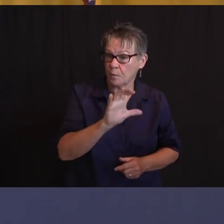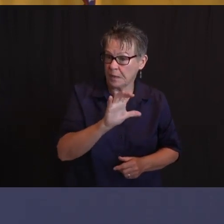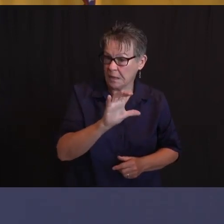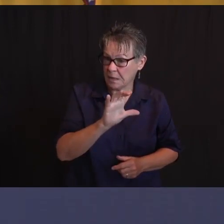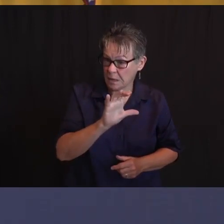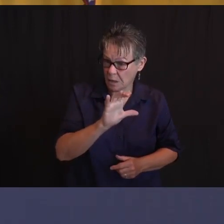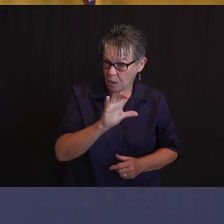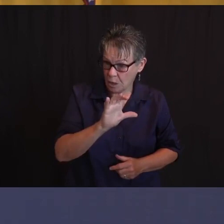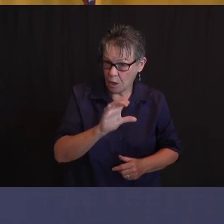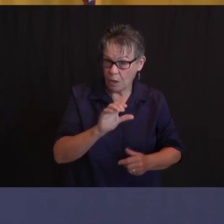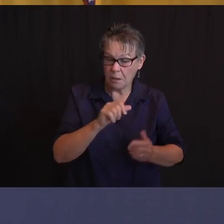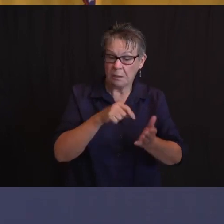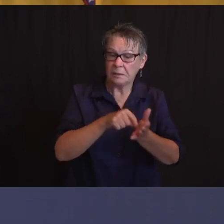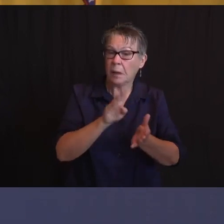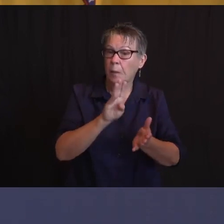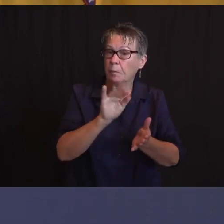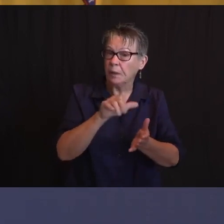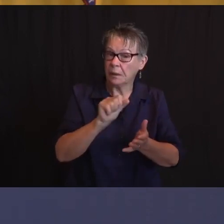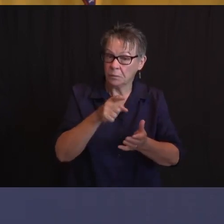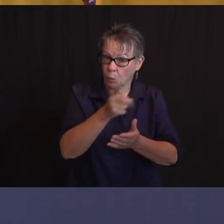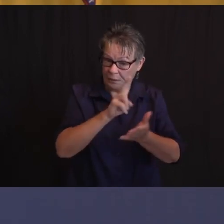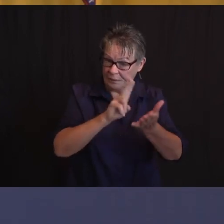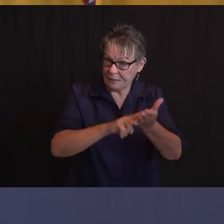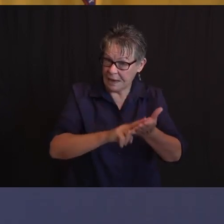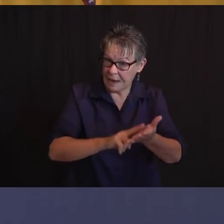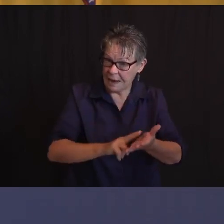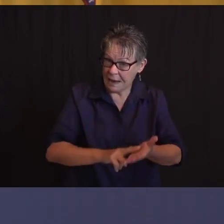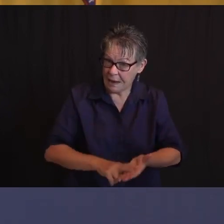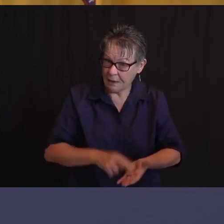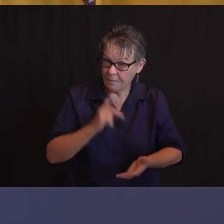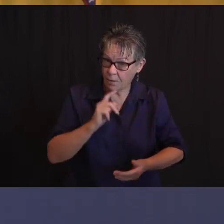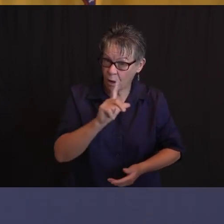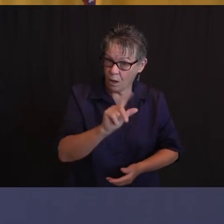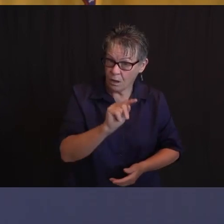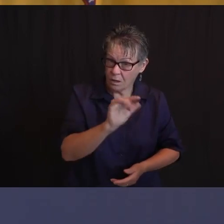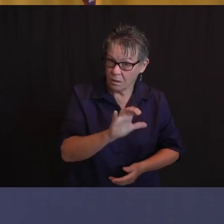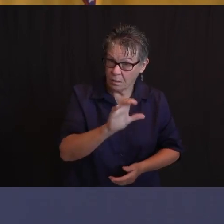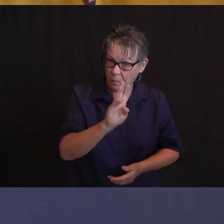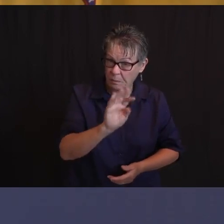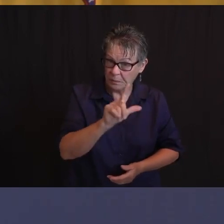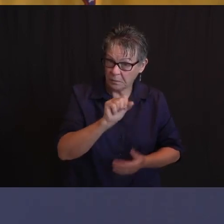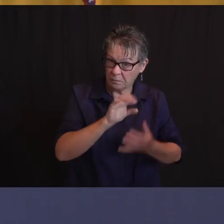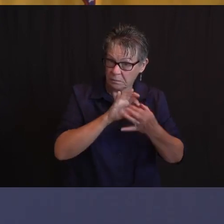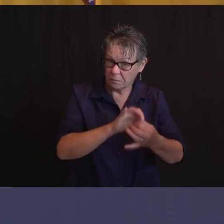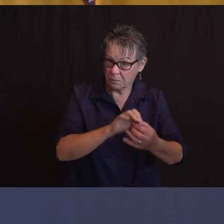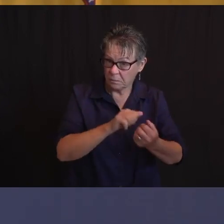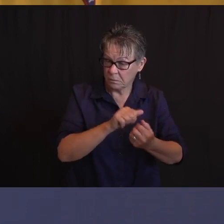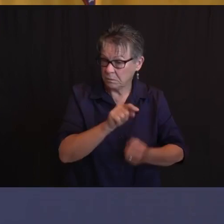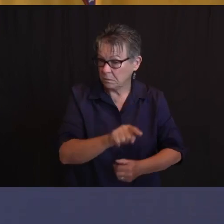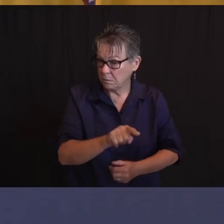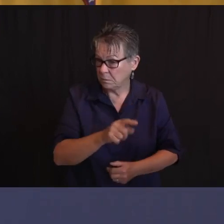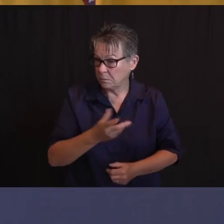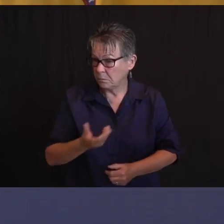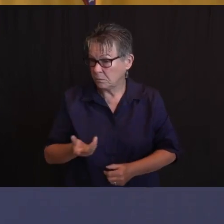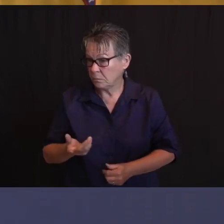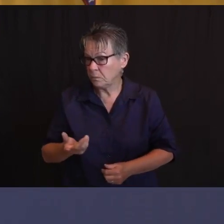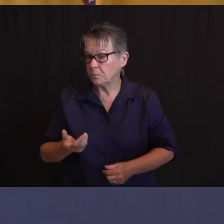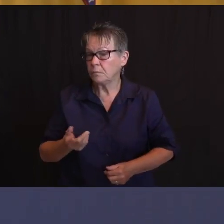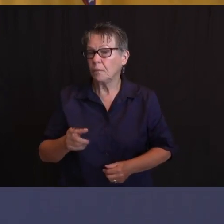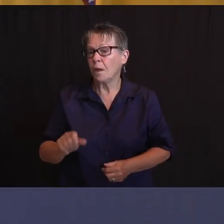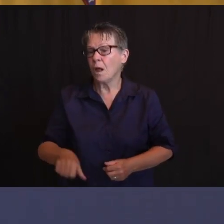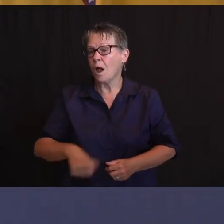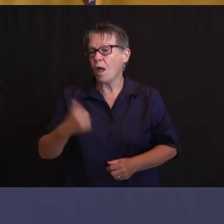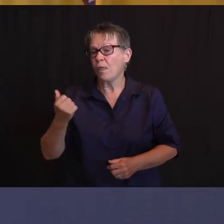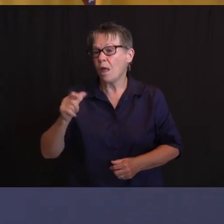Report? And have any long-term care facilities met the requirements to start allowing indoor visits? Lastly,